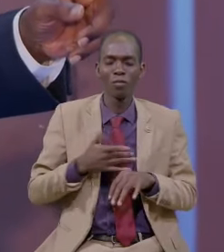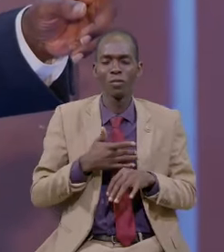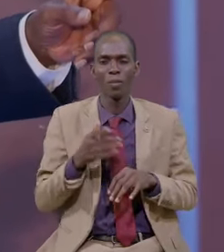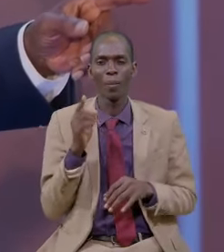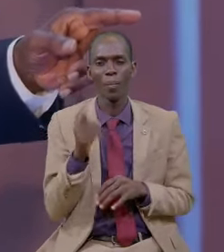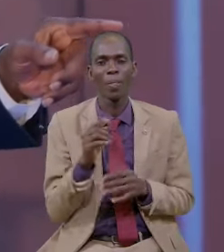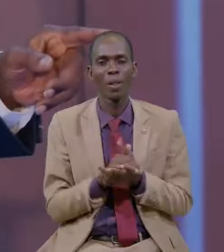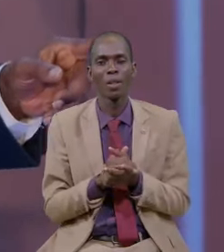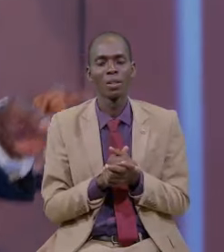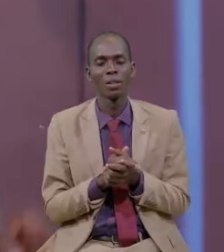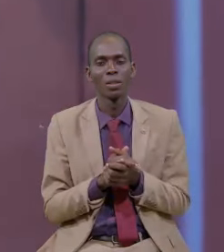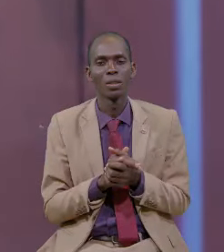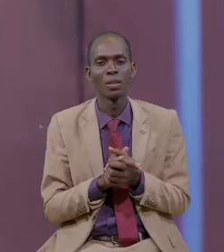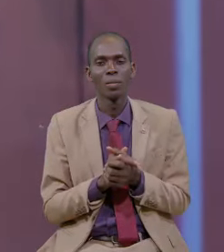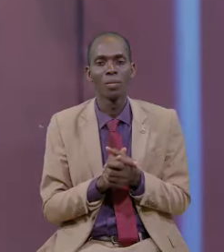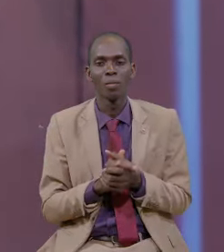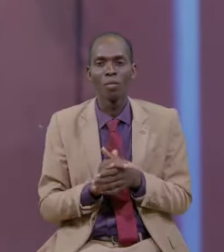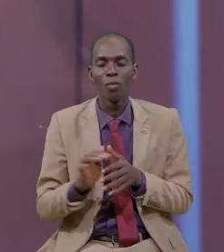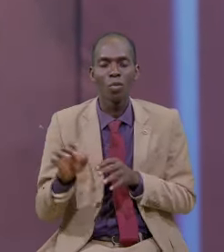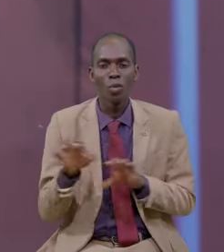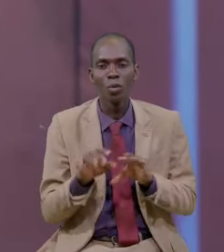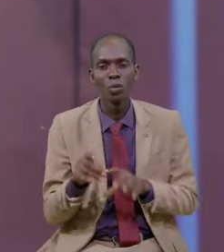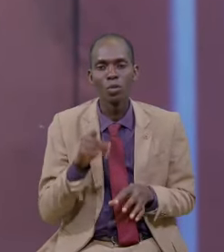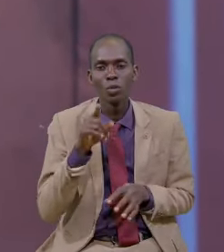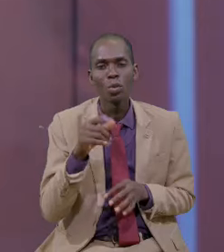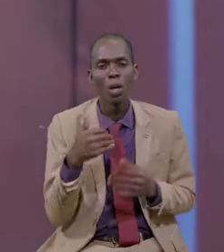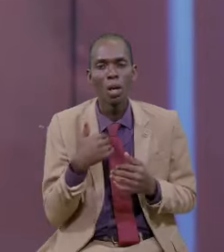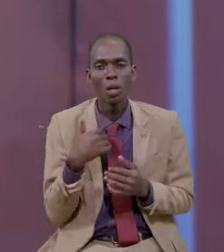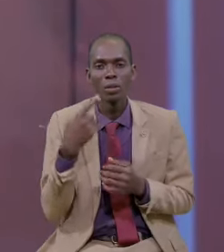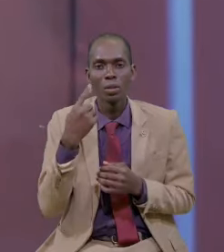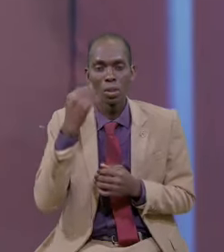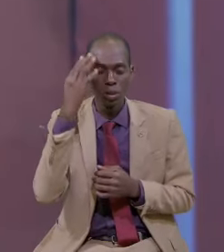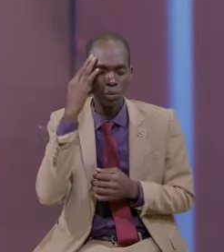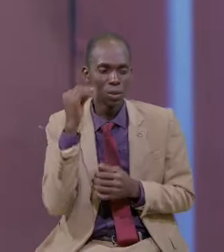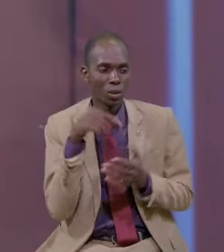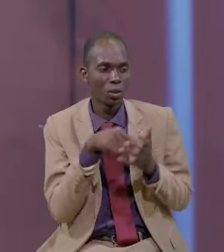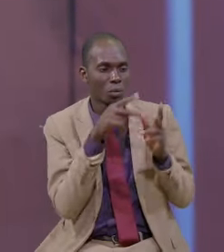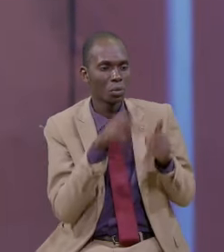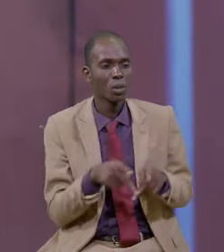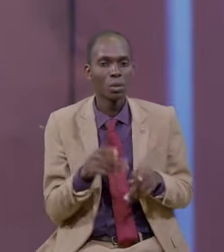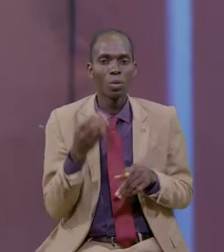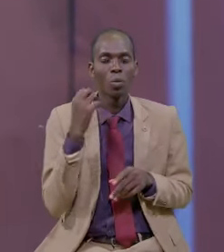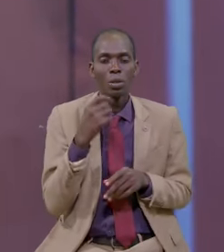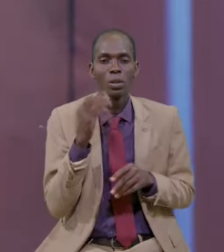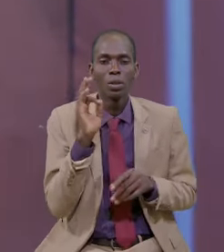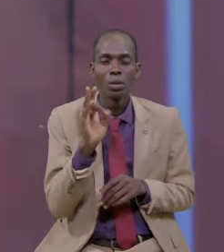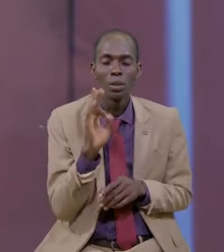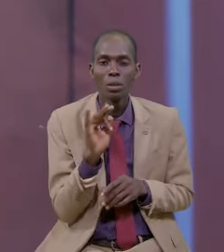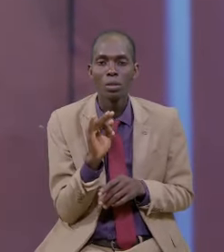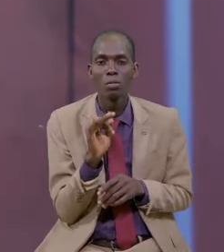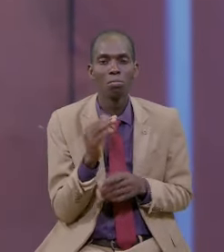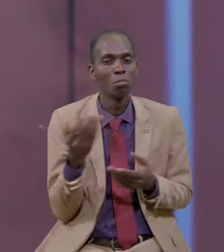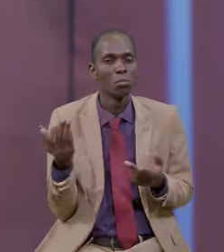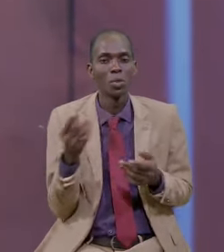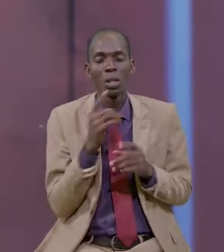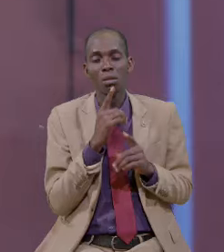the experience this preacher is talking about? He had to admit, no. They made altar